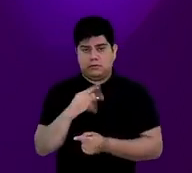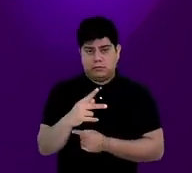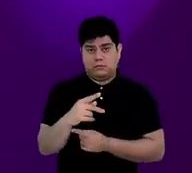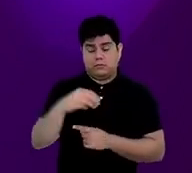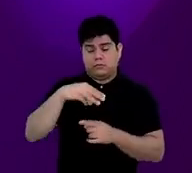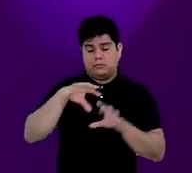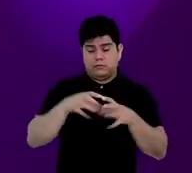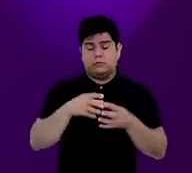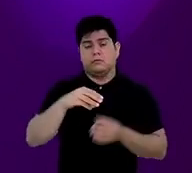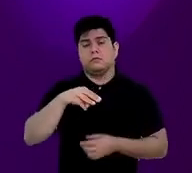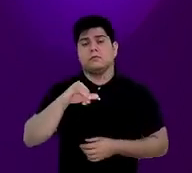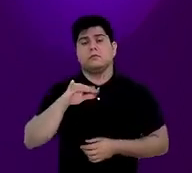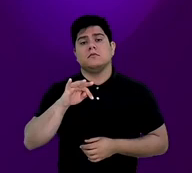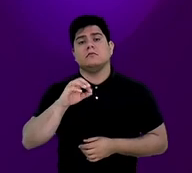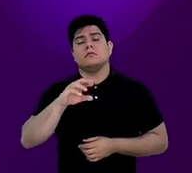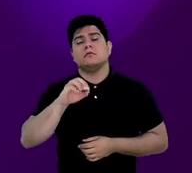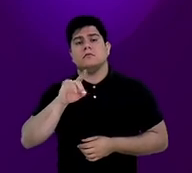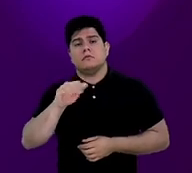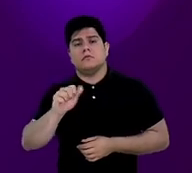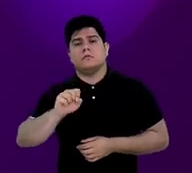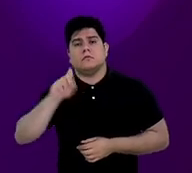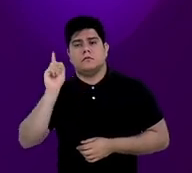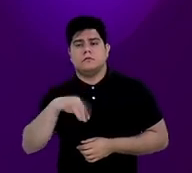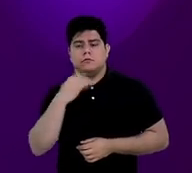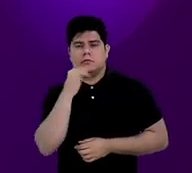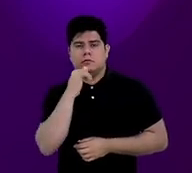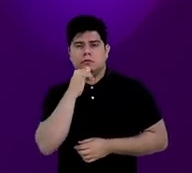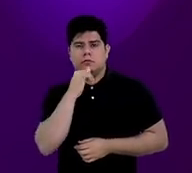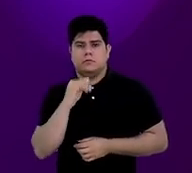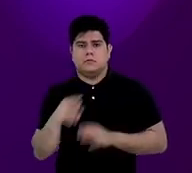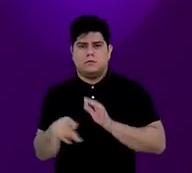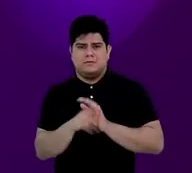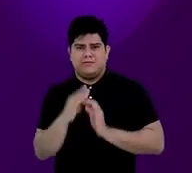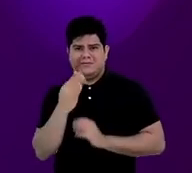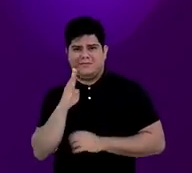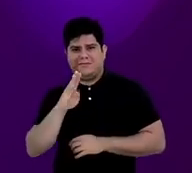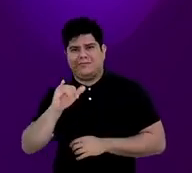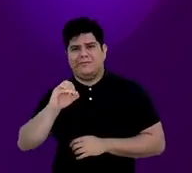biological energy fuel, which is ATP.